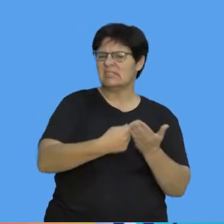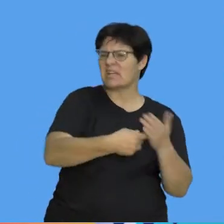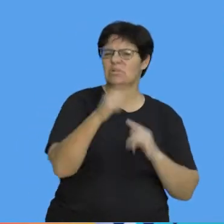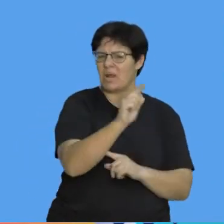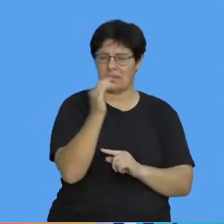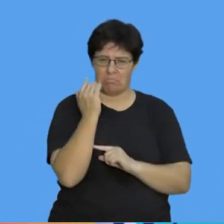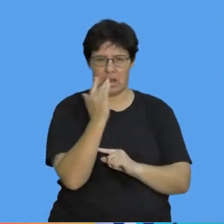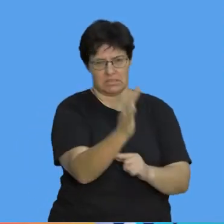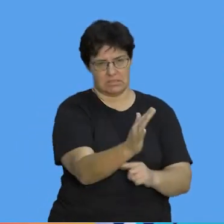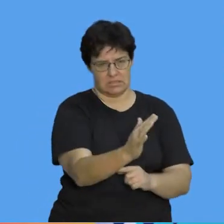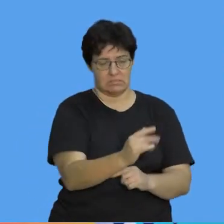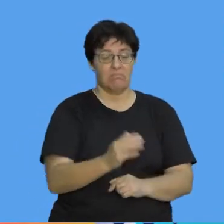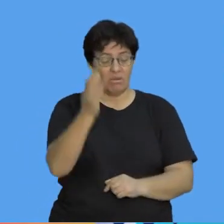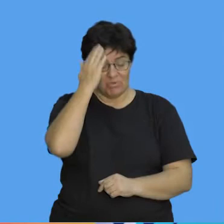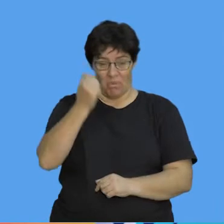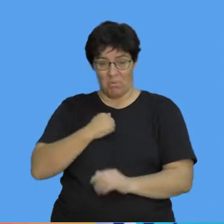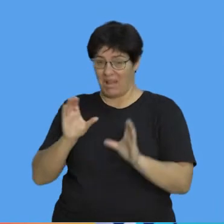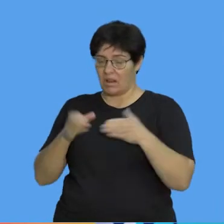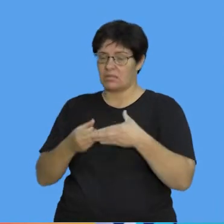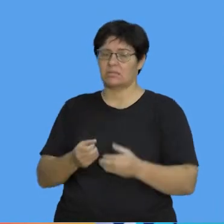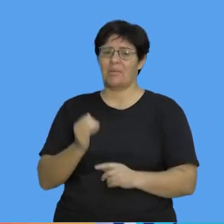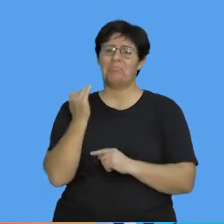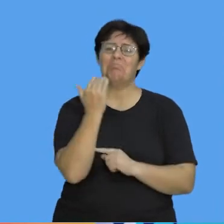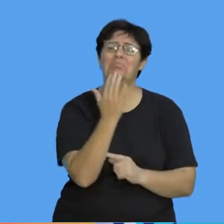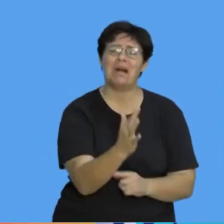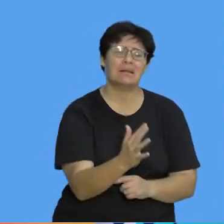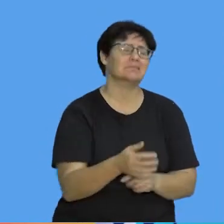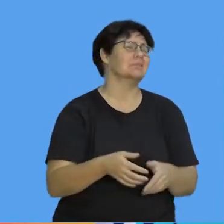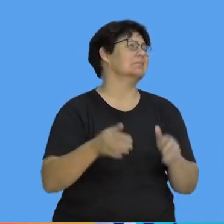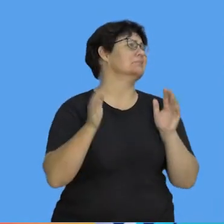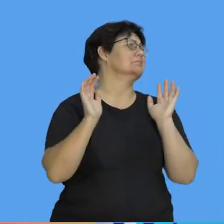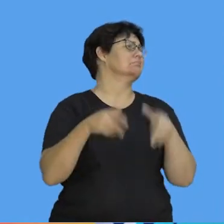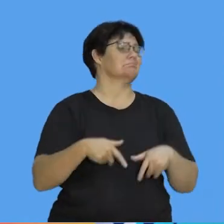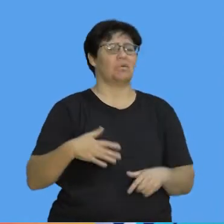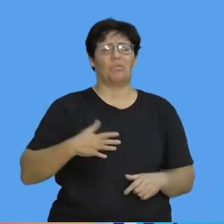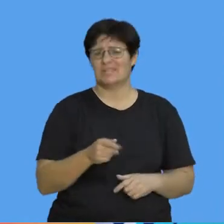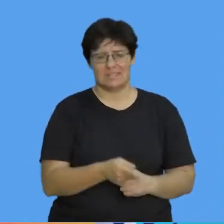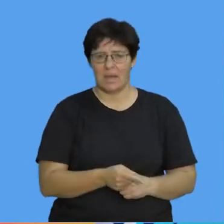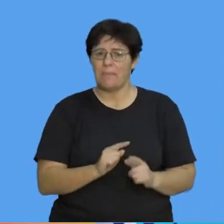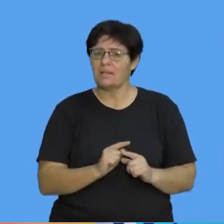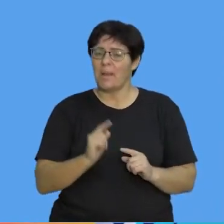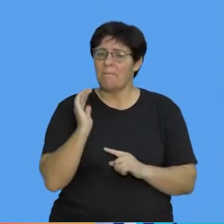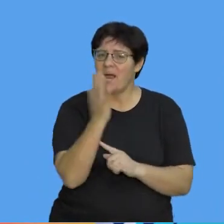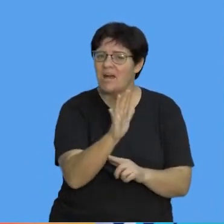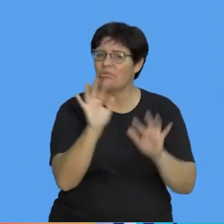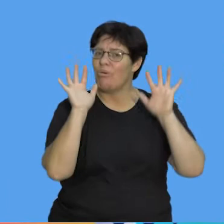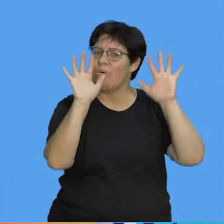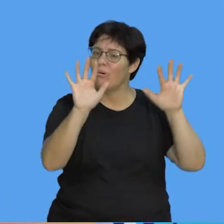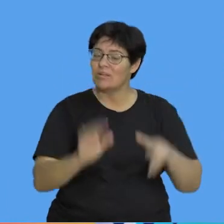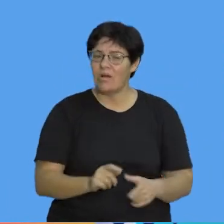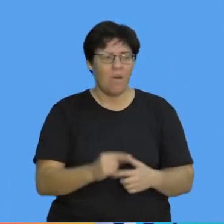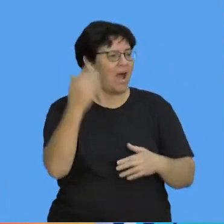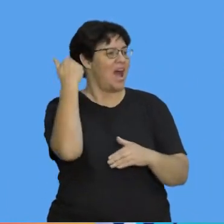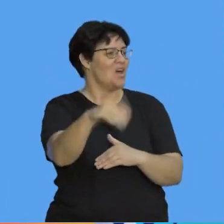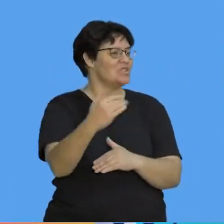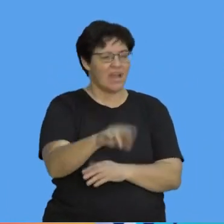know a lot of you, I know the kids in my class, they roll their eyes when they get to do plants. But plants are so awesome because you can go